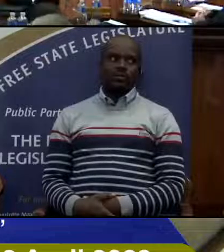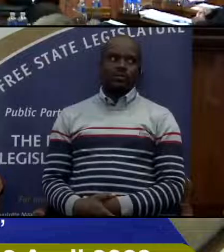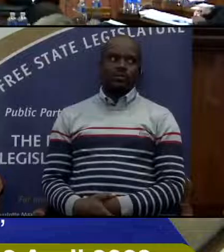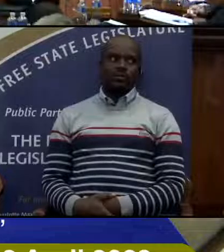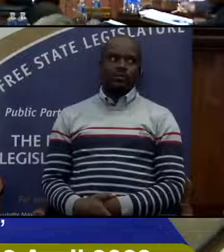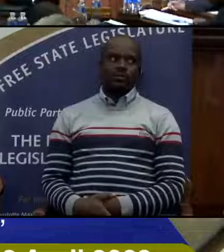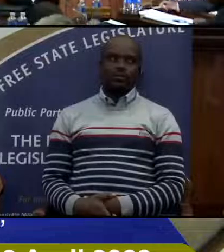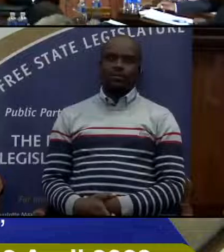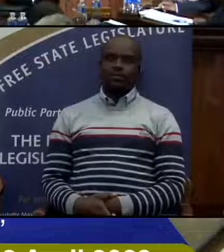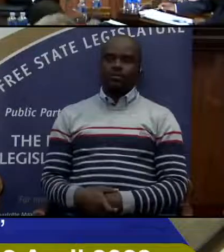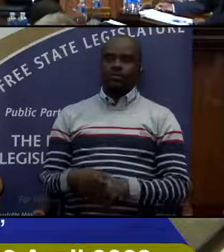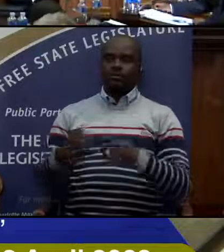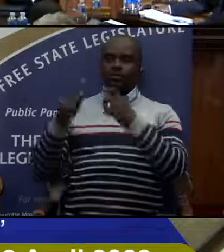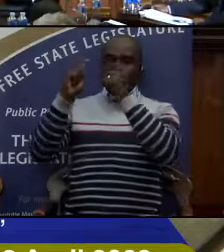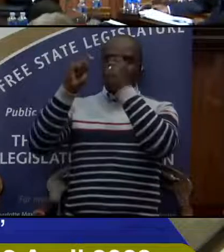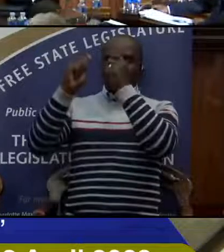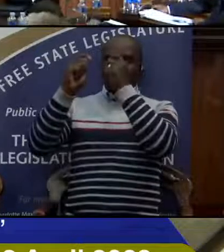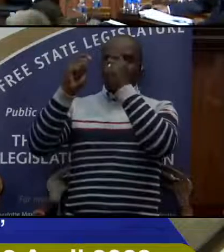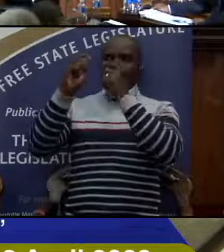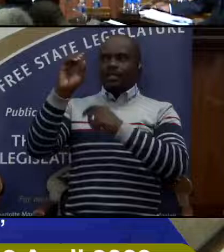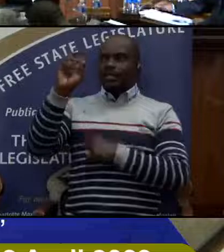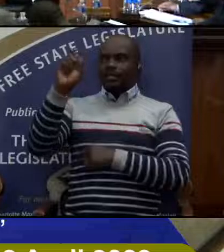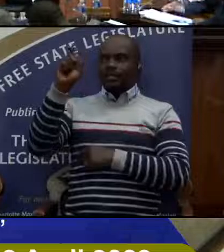Honorable Speaker,